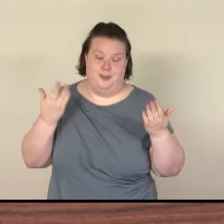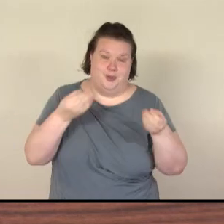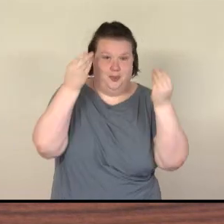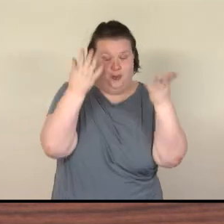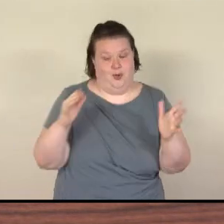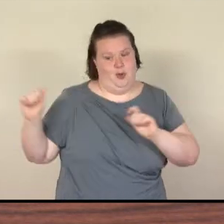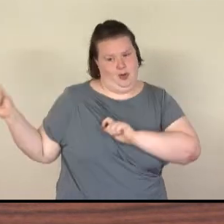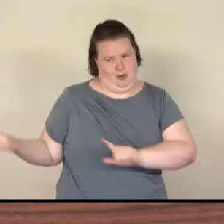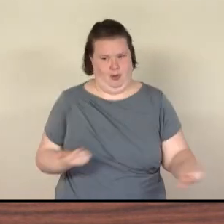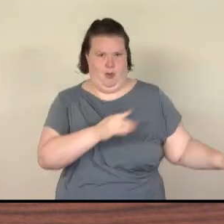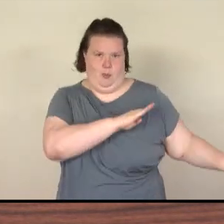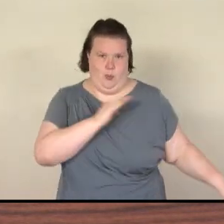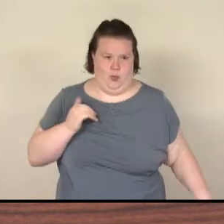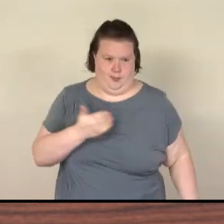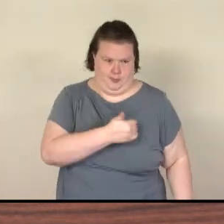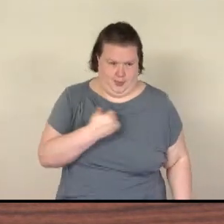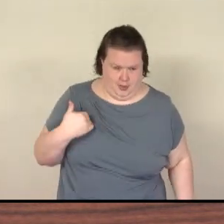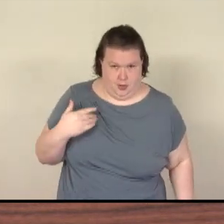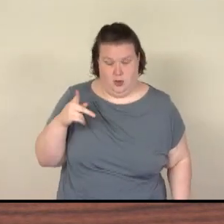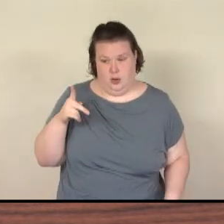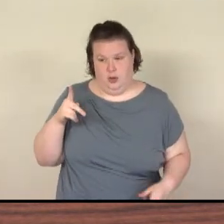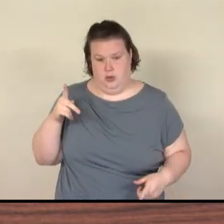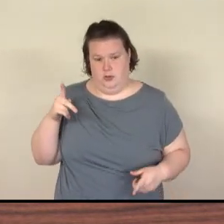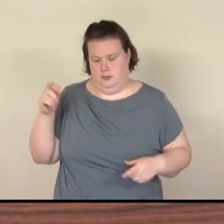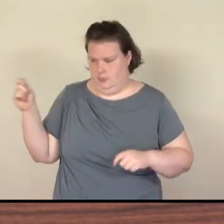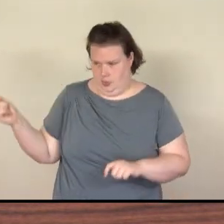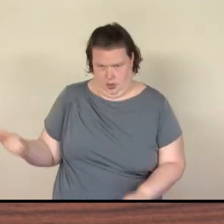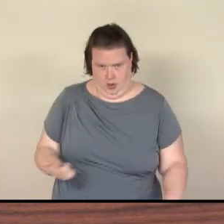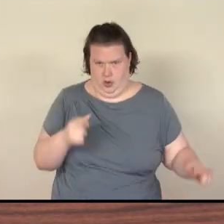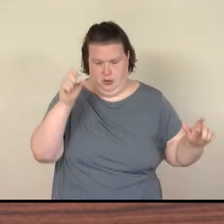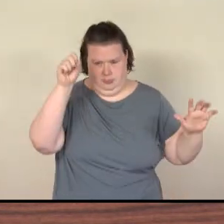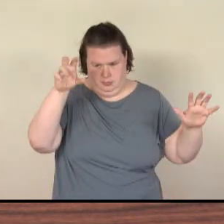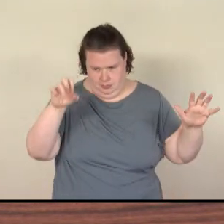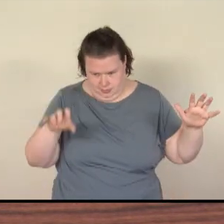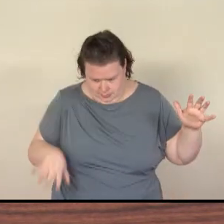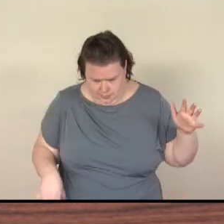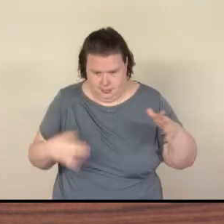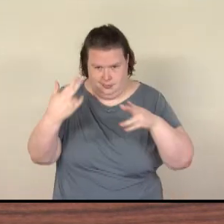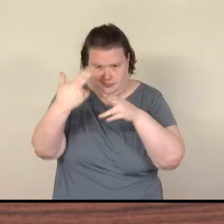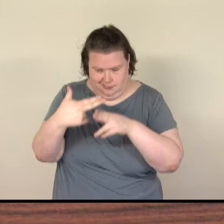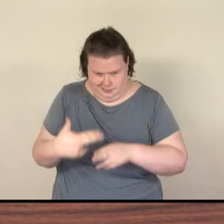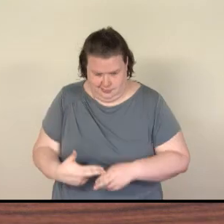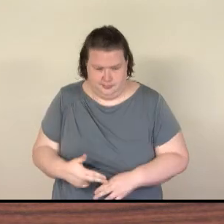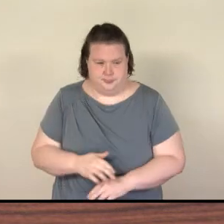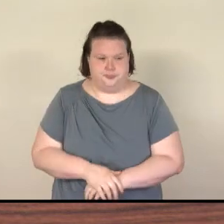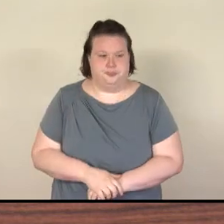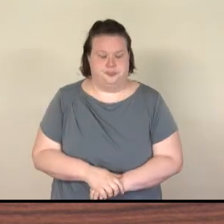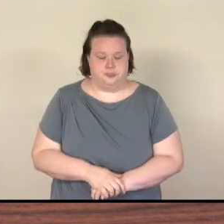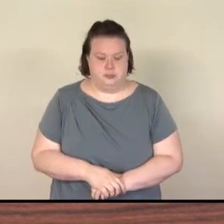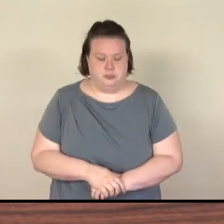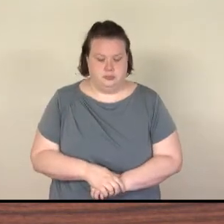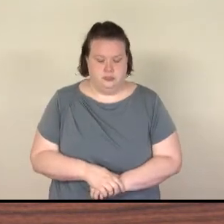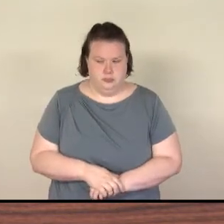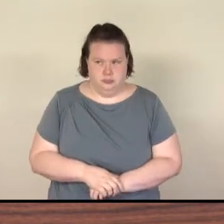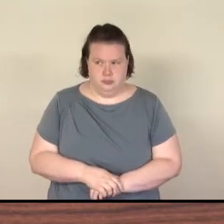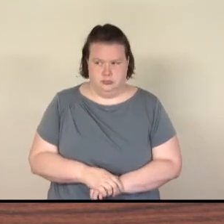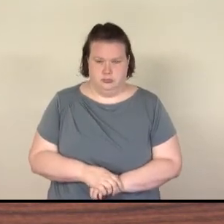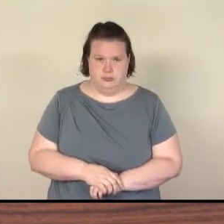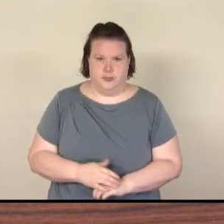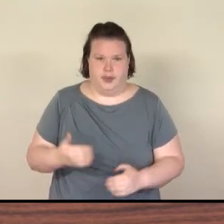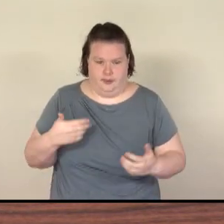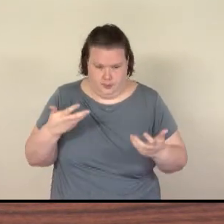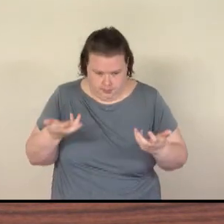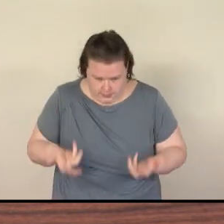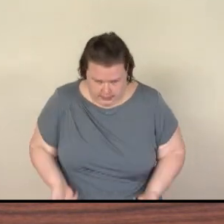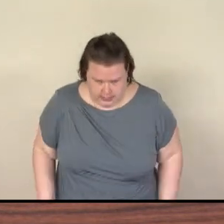Waco ISD board members, Stephanie Cordaway, Jose Vidania, Jeremy Davis, Keith Guillory, Emily Iazetti, Angelo Ochoa, and Jonathan Grant